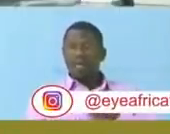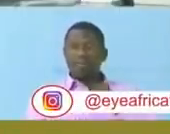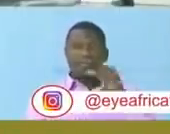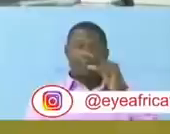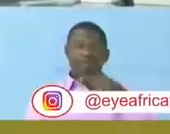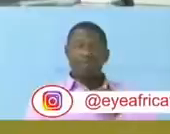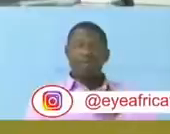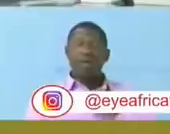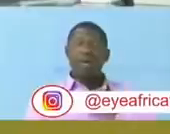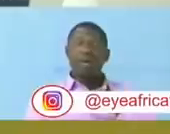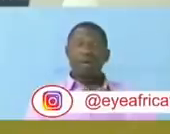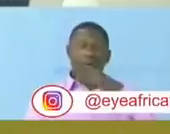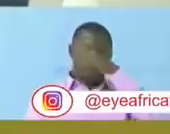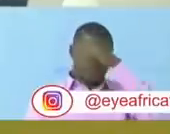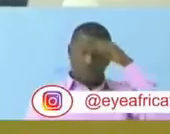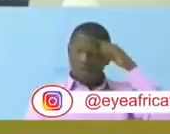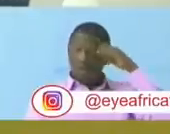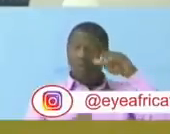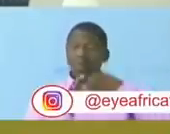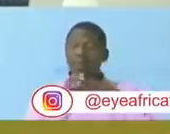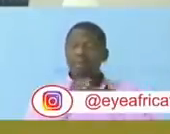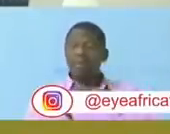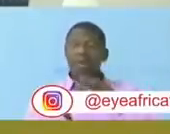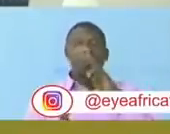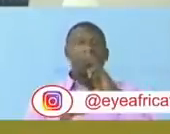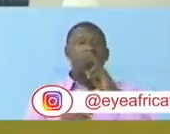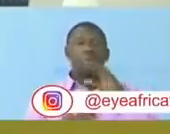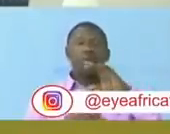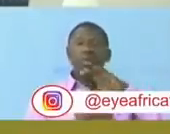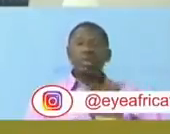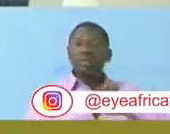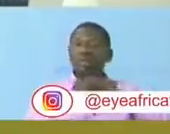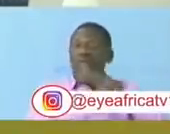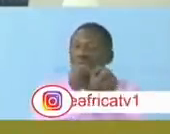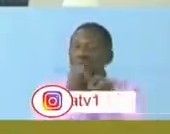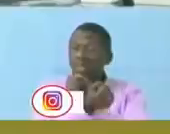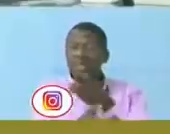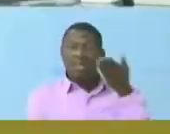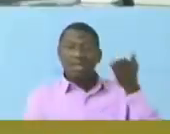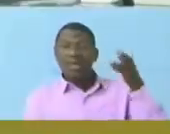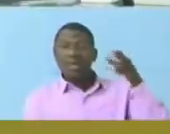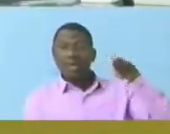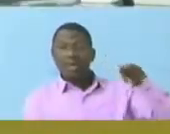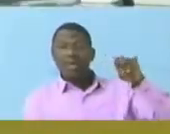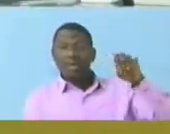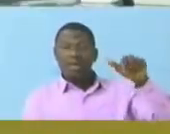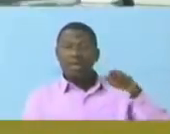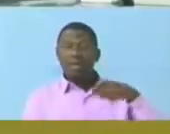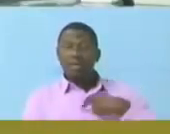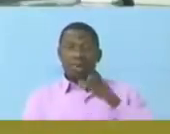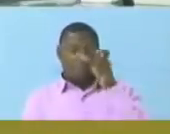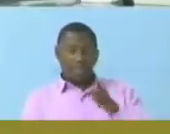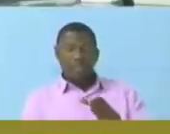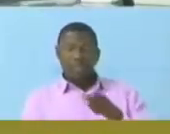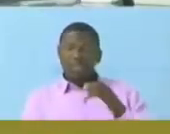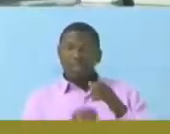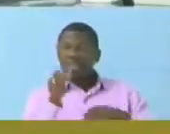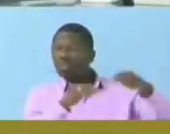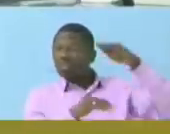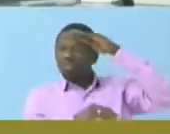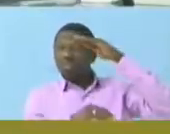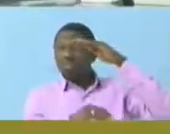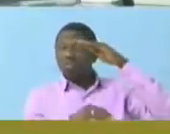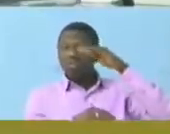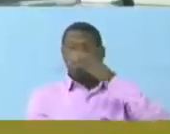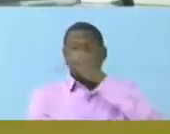officers detained at the NIA. That will not go kulal mu fula sodon tay men mu takke sindi NIA. One of them is a senior officer. Do kilimo ko no mu po bur